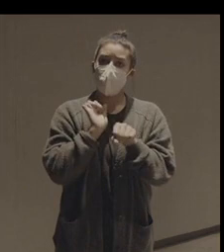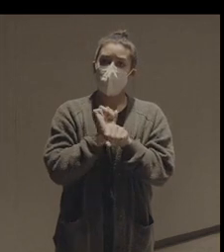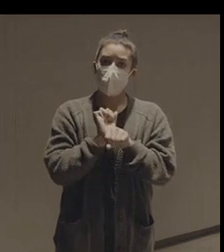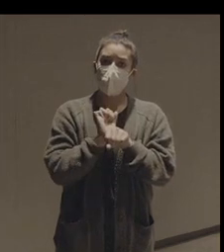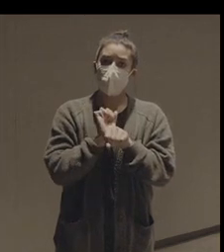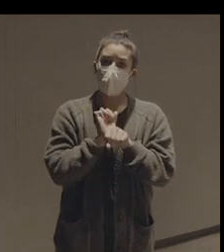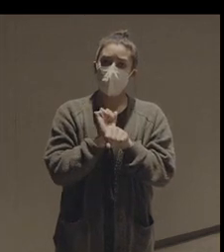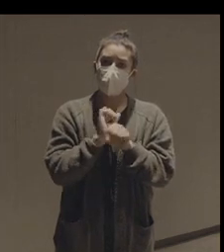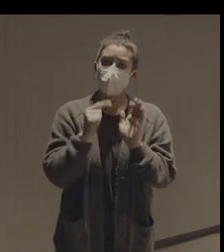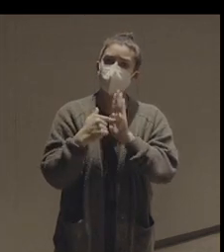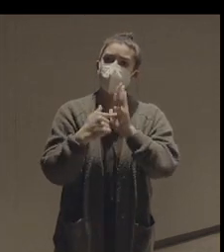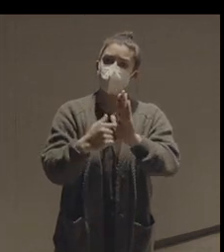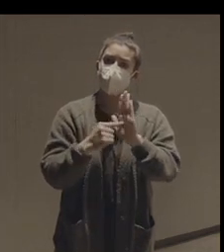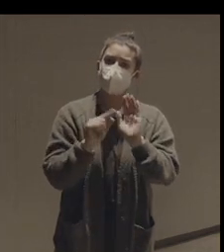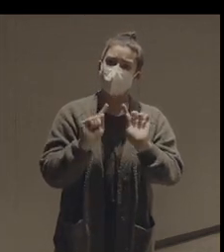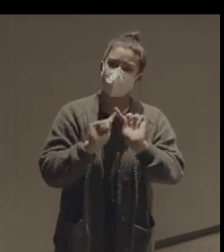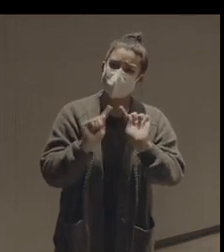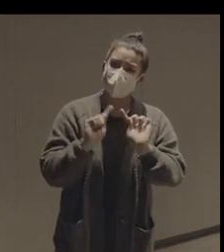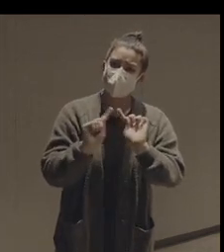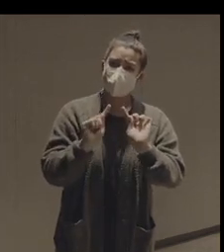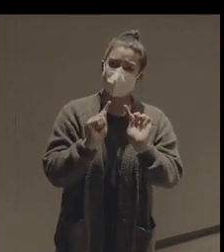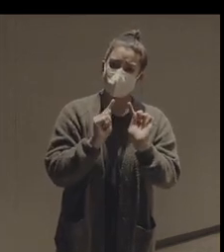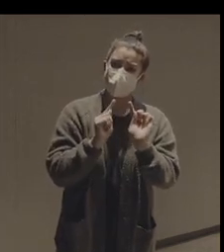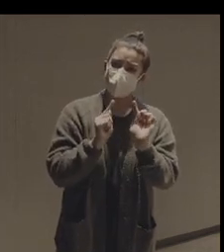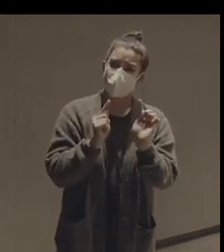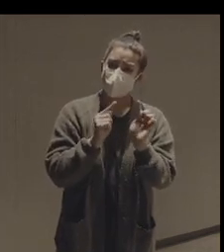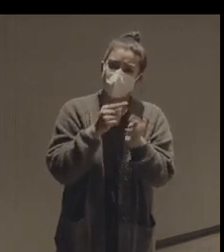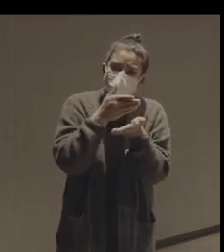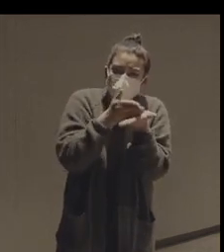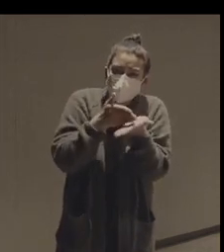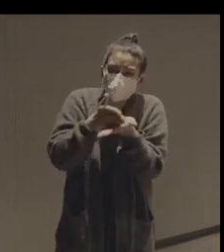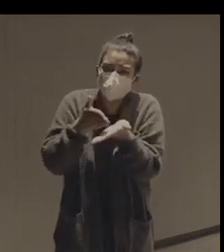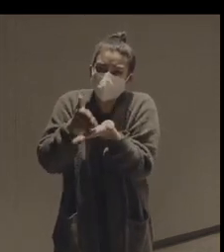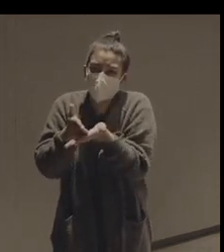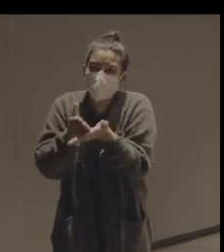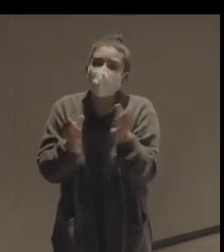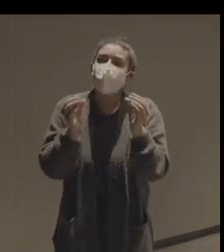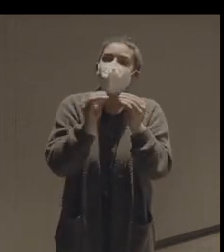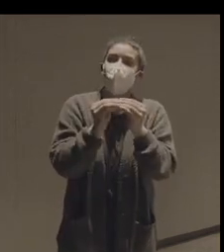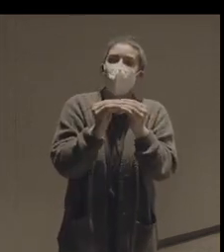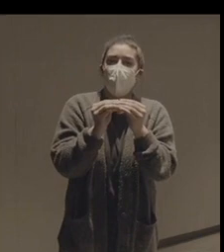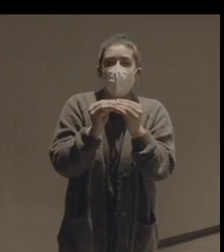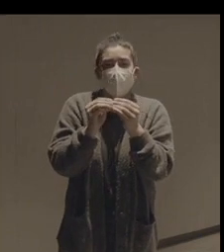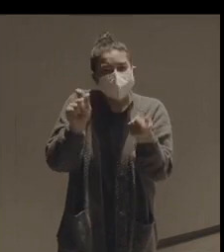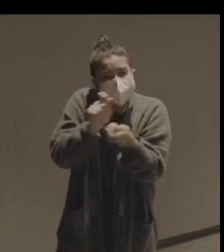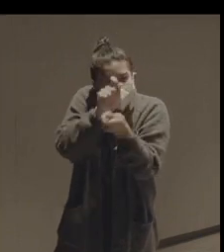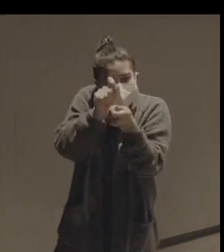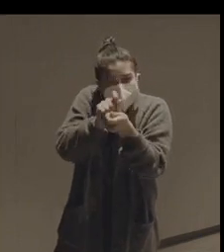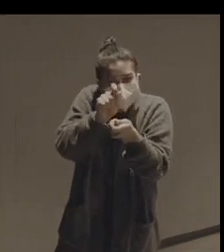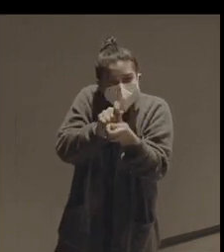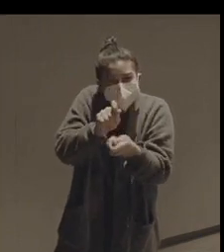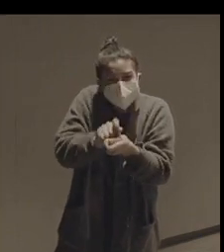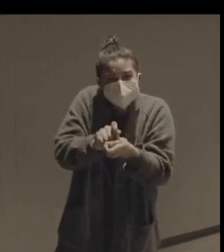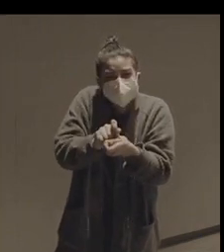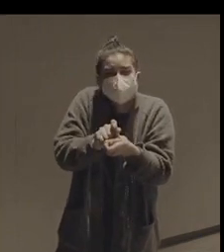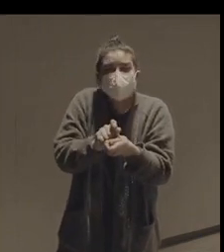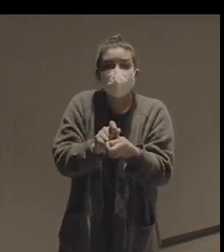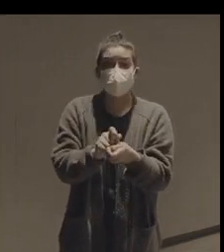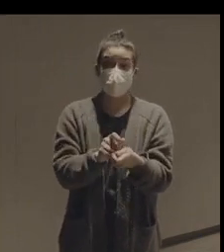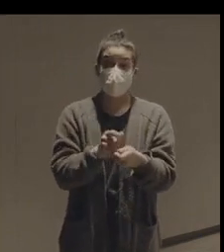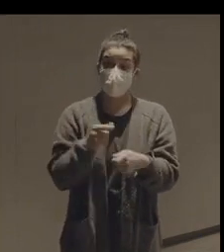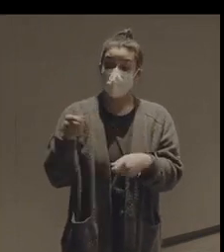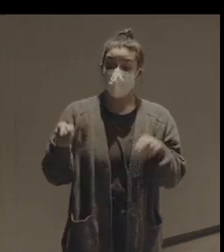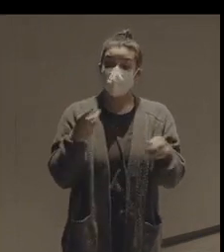With, for instance, Larry Bell does these glass, at the time was doing these glass cubes, glass with various